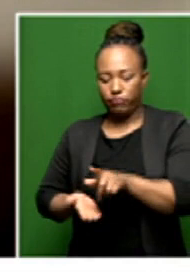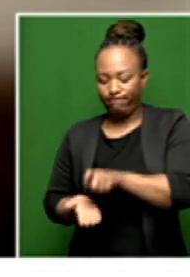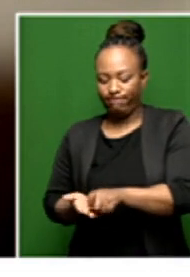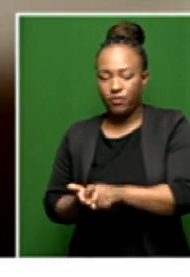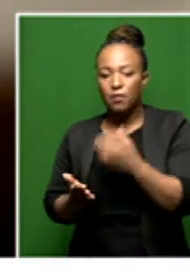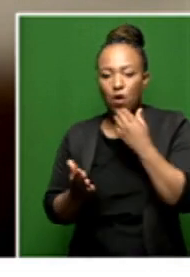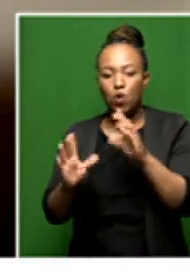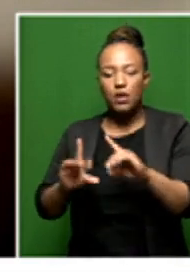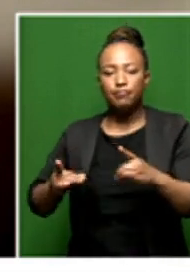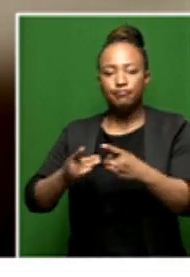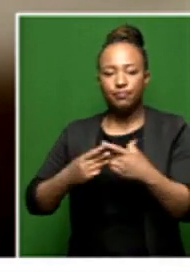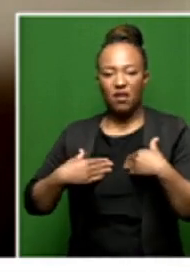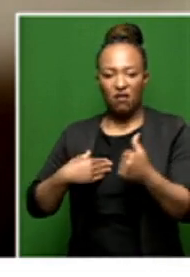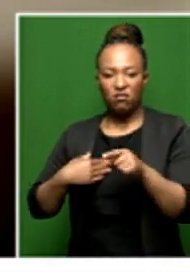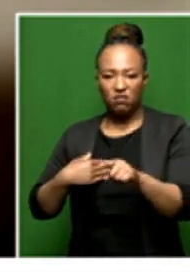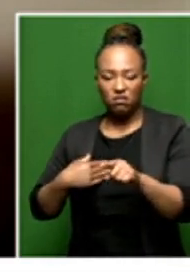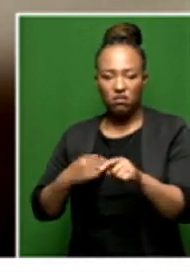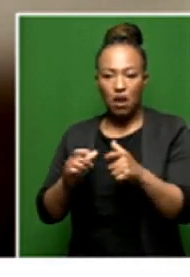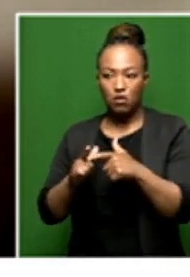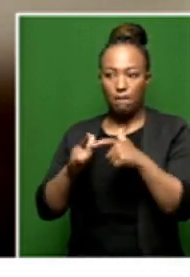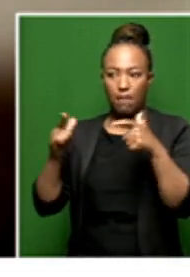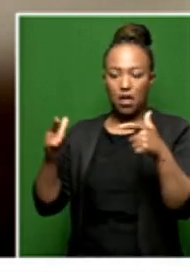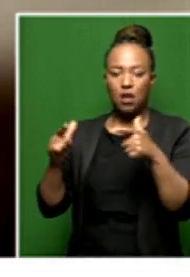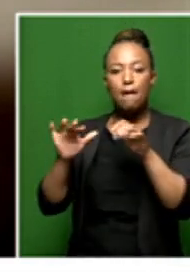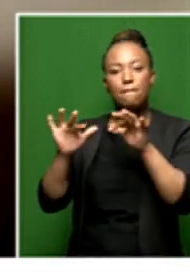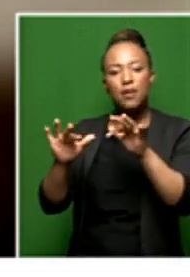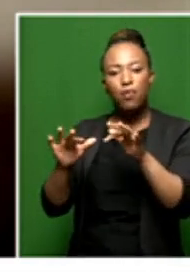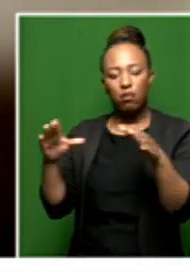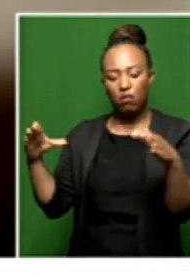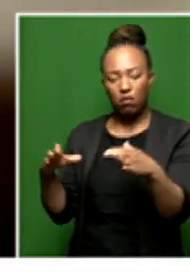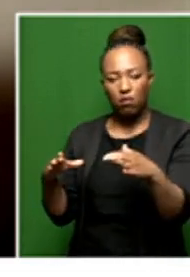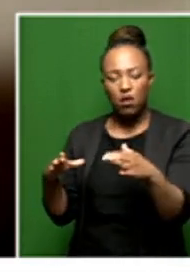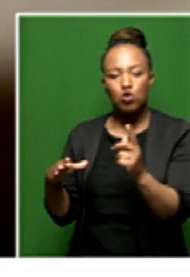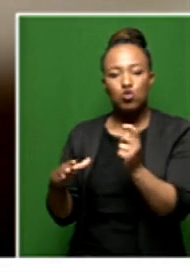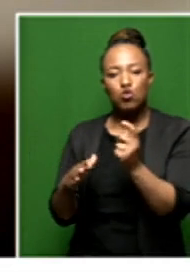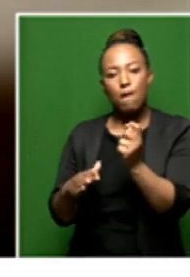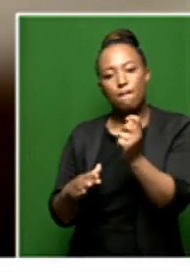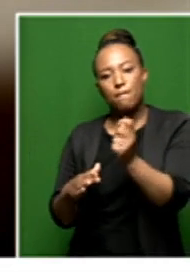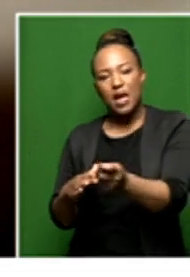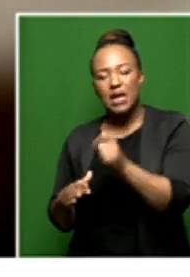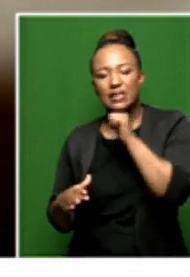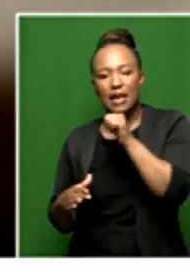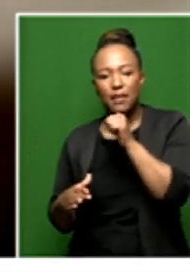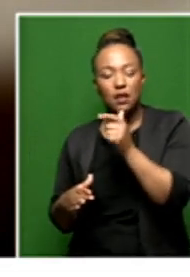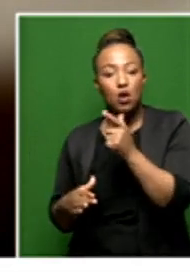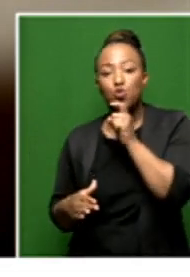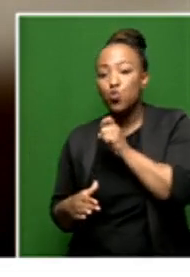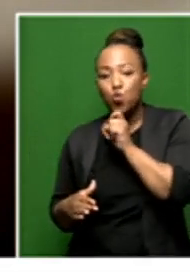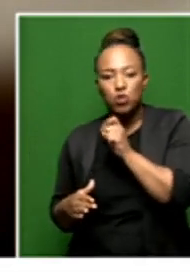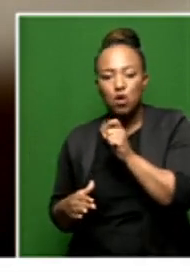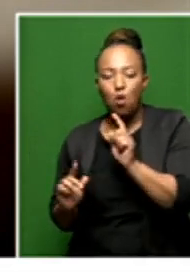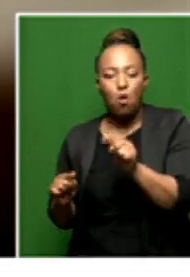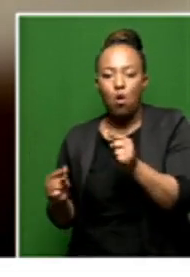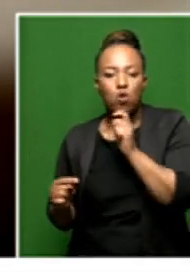Health for large groups of patients, and you'd pay so much whether you use the drugs or not. And why does that